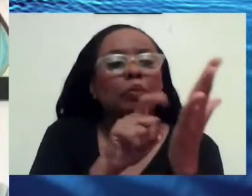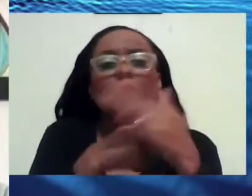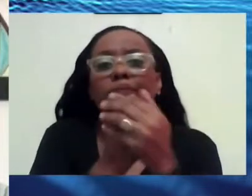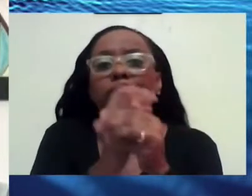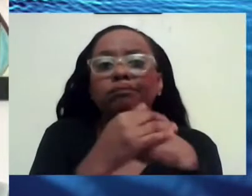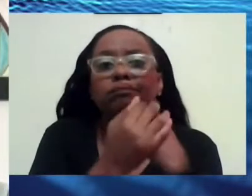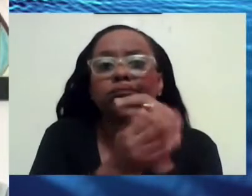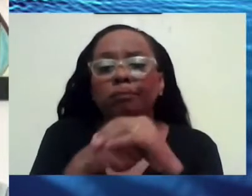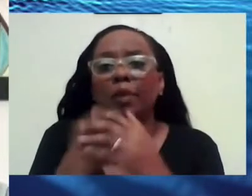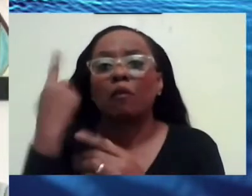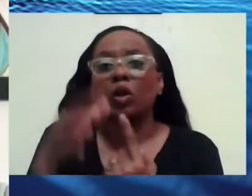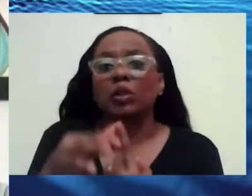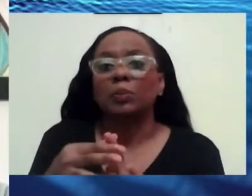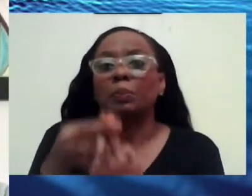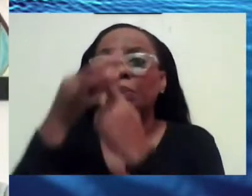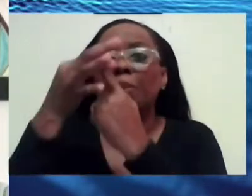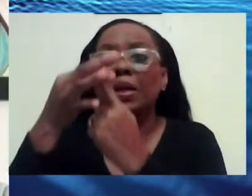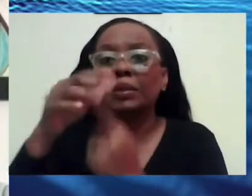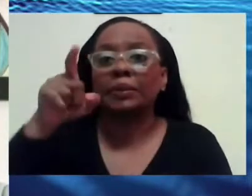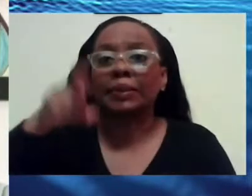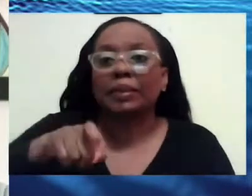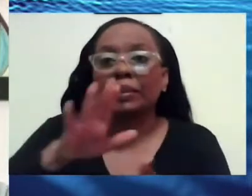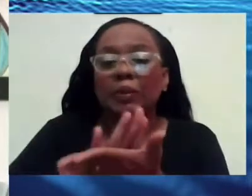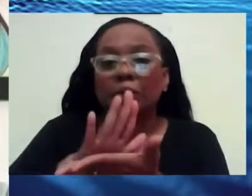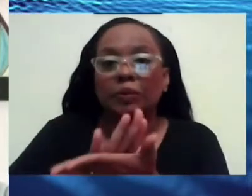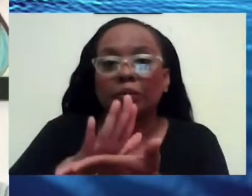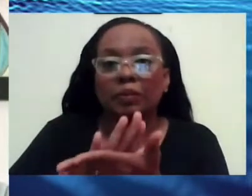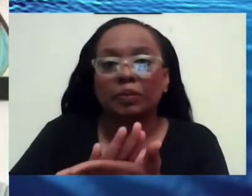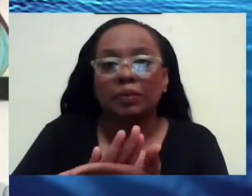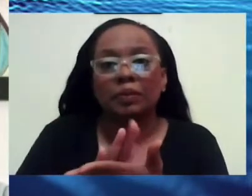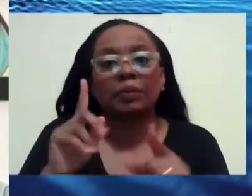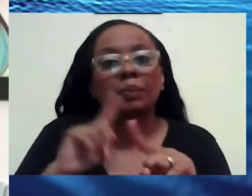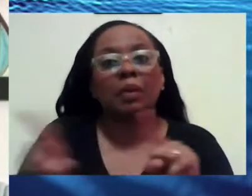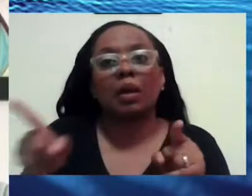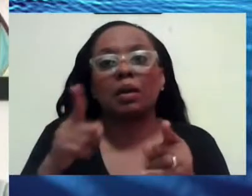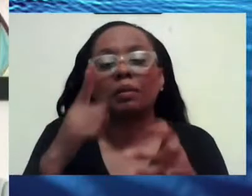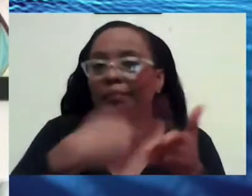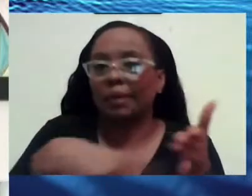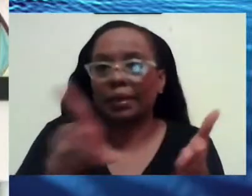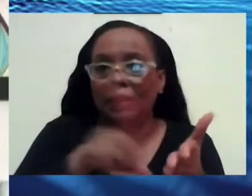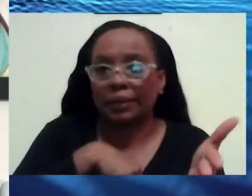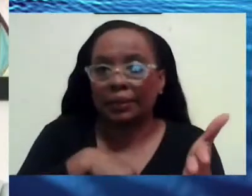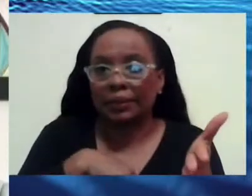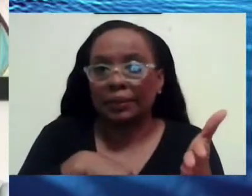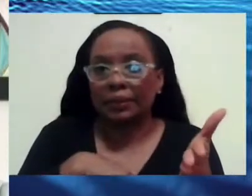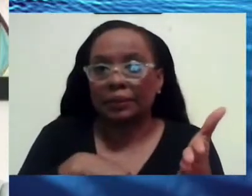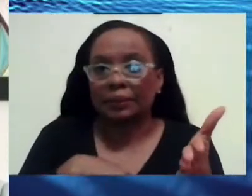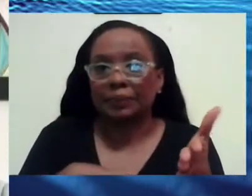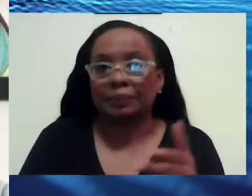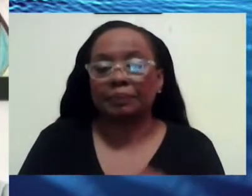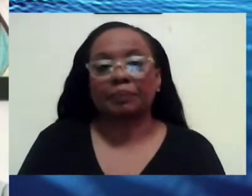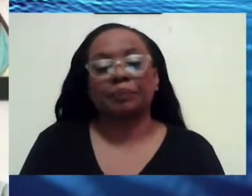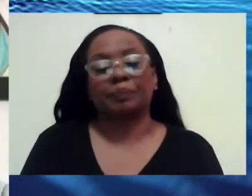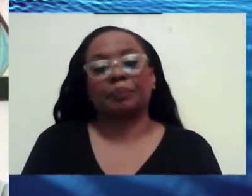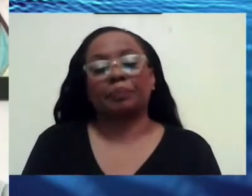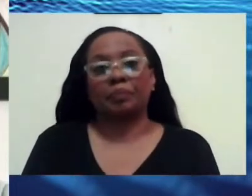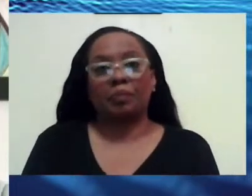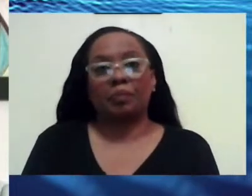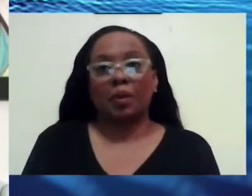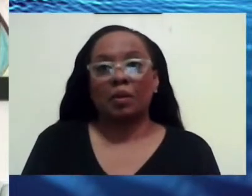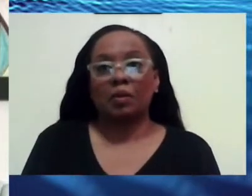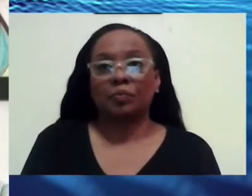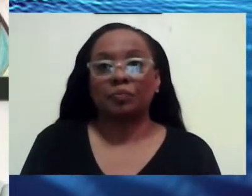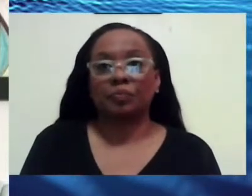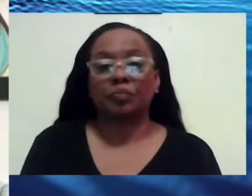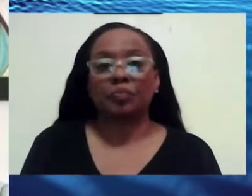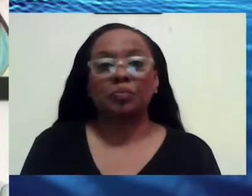safe spaces for our special needs students. That regrettably has also had to be cancelled. The Education Technical Management